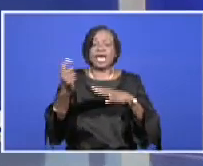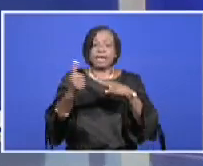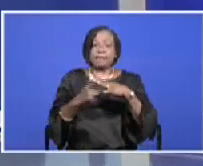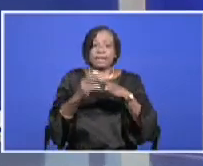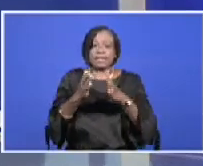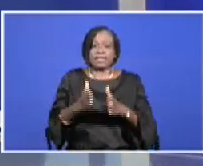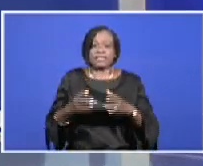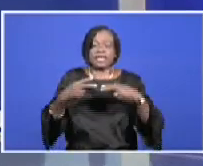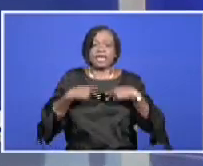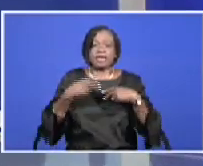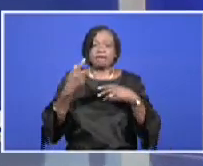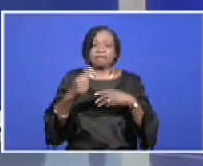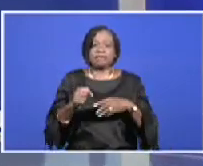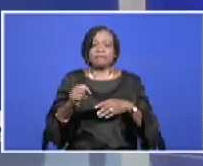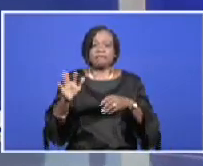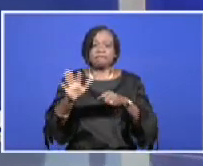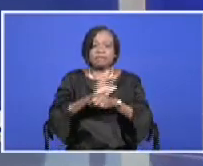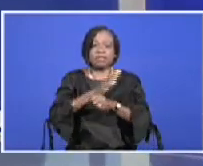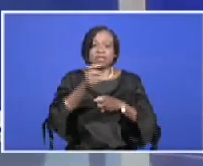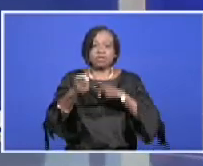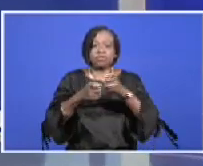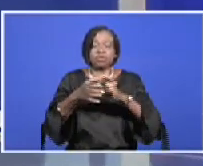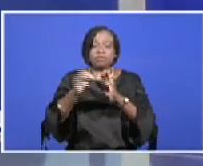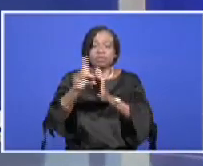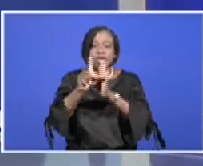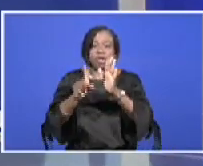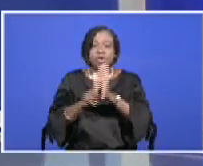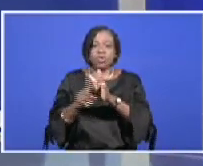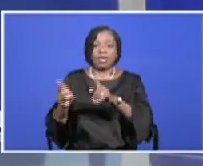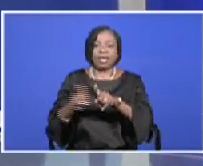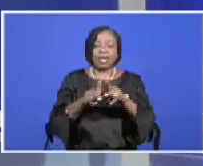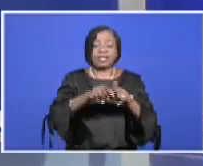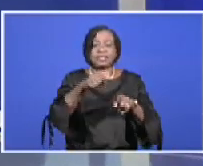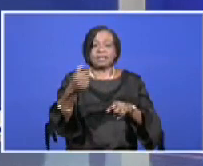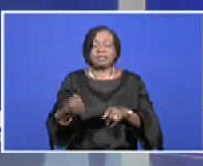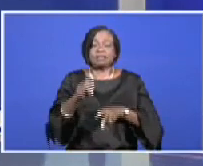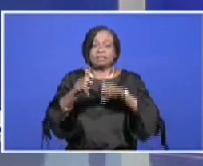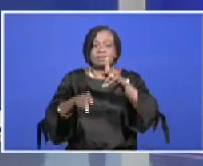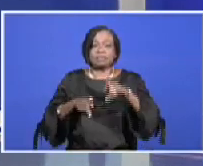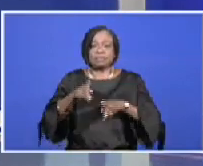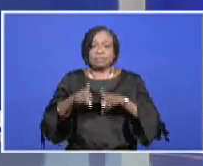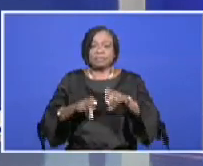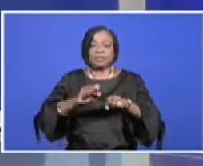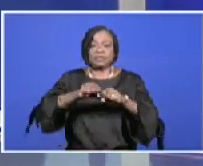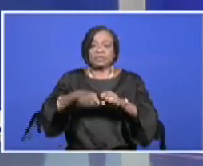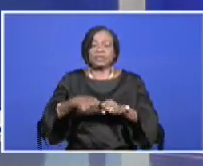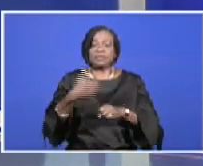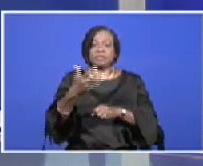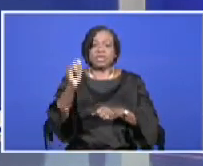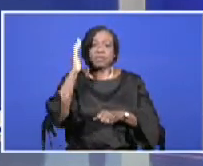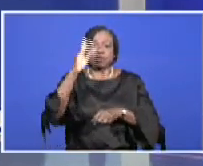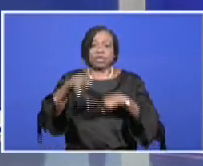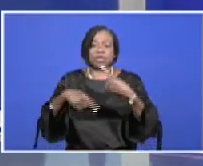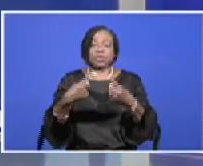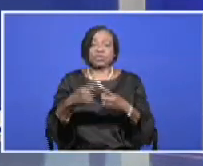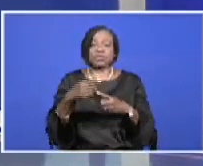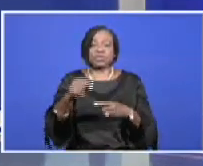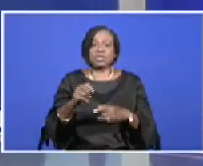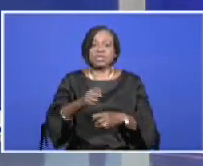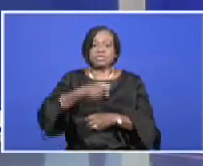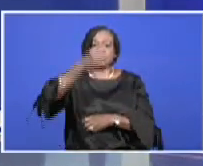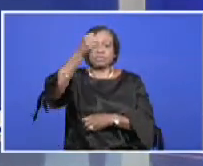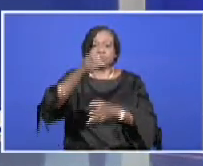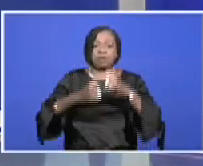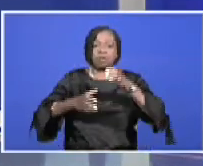is entitled. That's part of the basis of their case they're preparing to go to the Supreme Court with as they seek to stop eviction